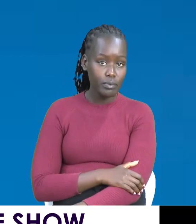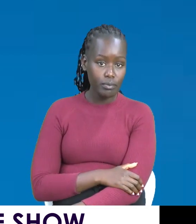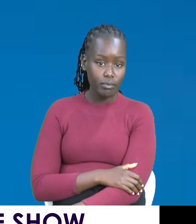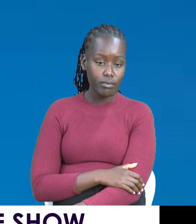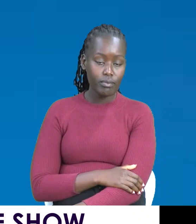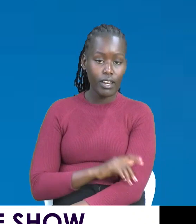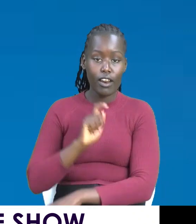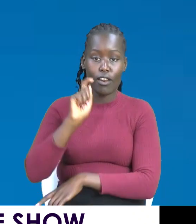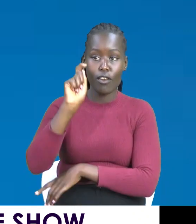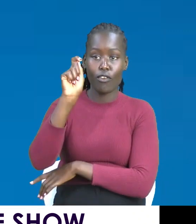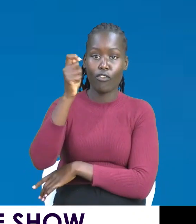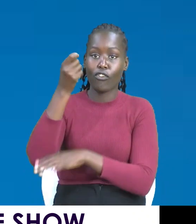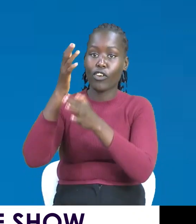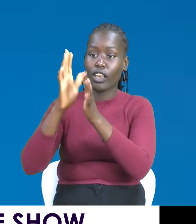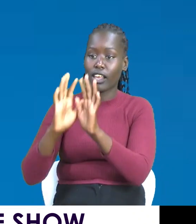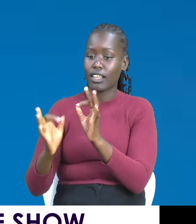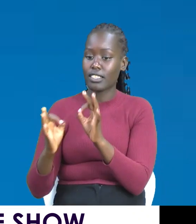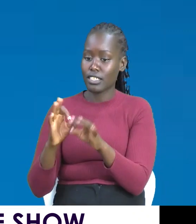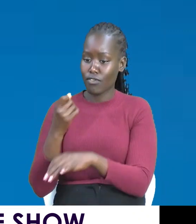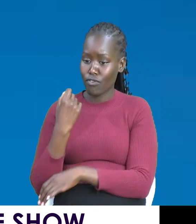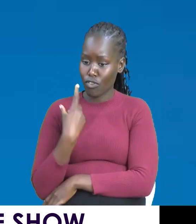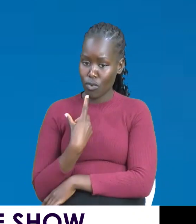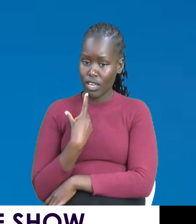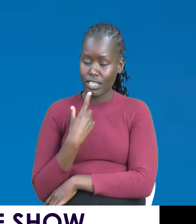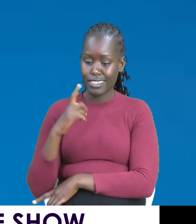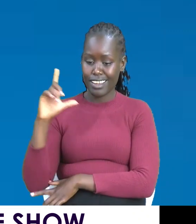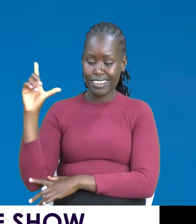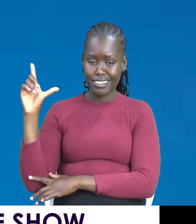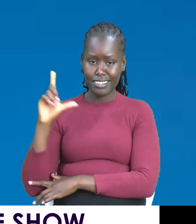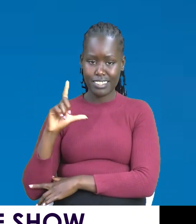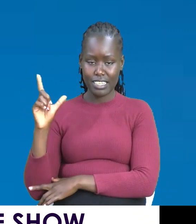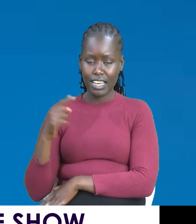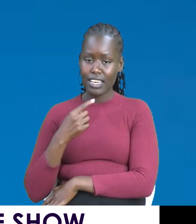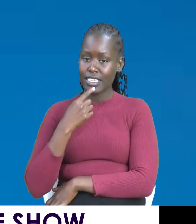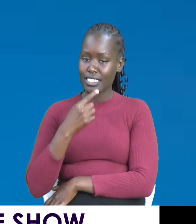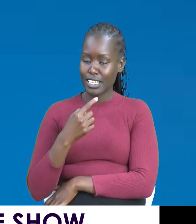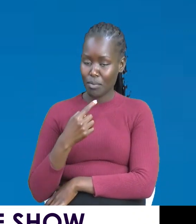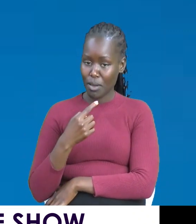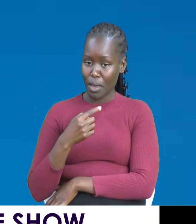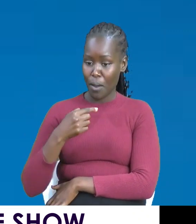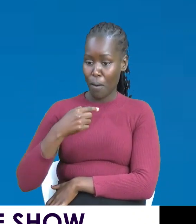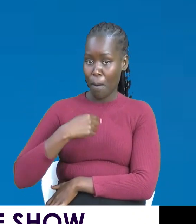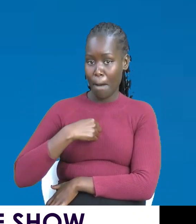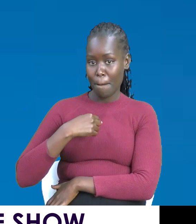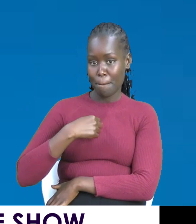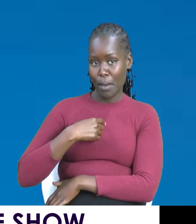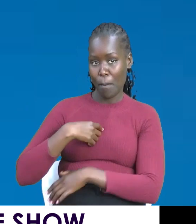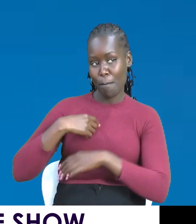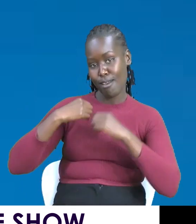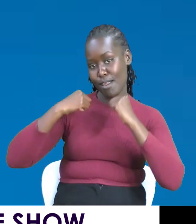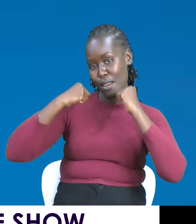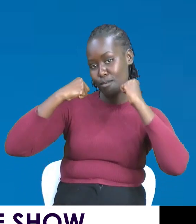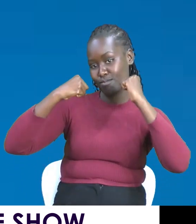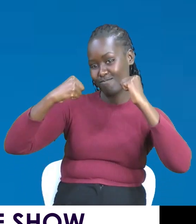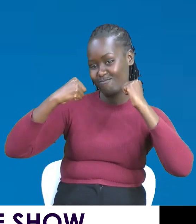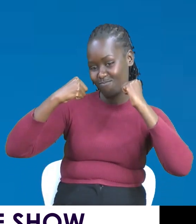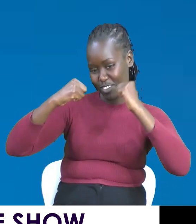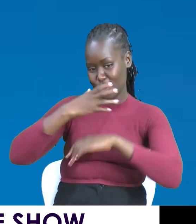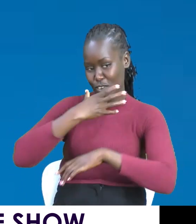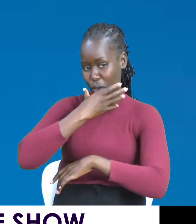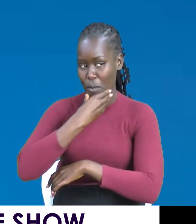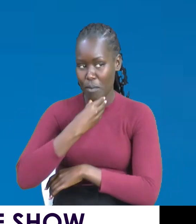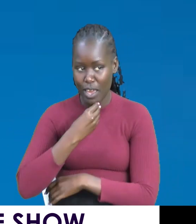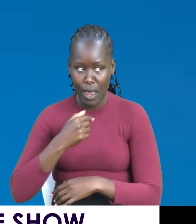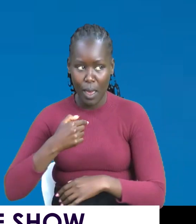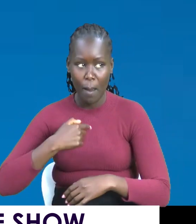for Kenyans, if you understand Sheng, sema mimi ni msee wa nguvu. Mimi ni